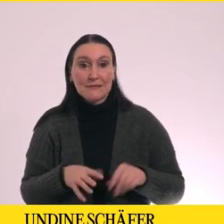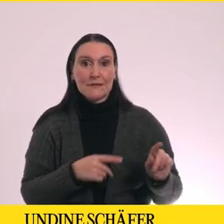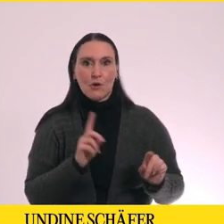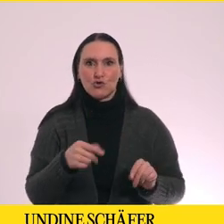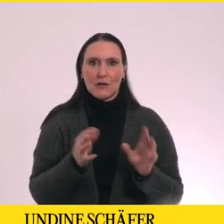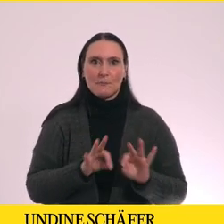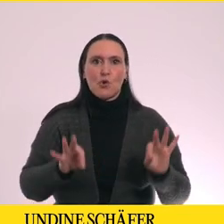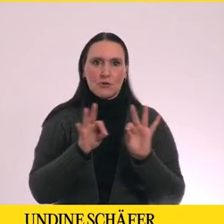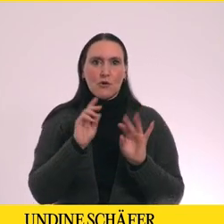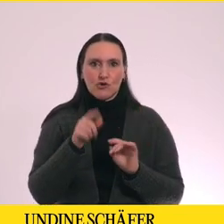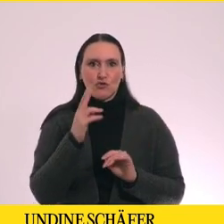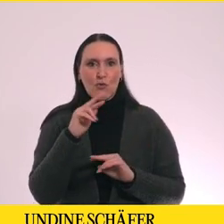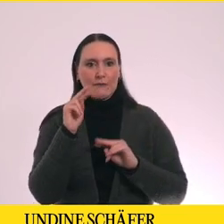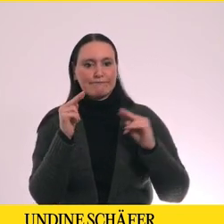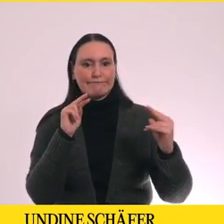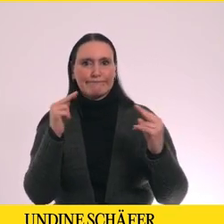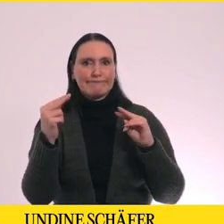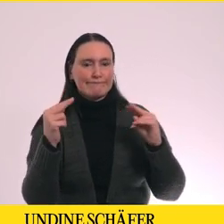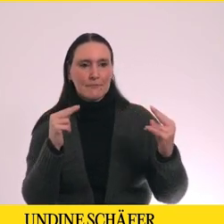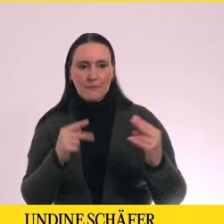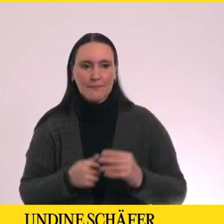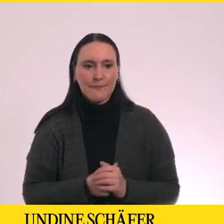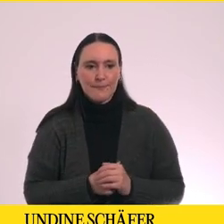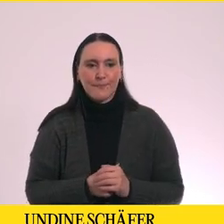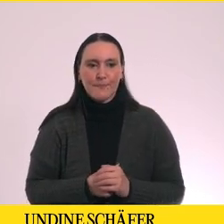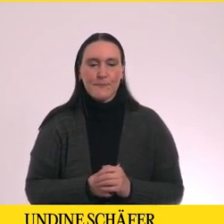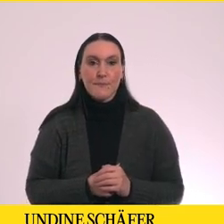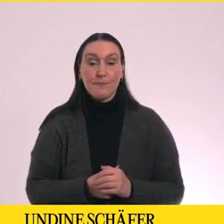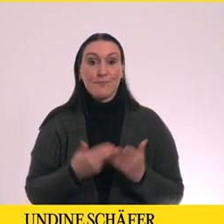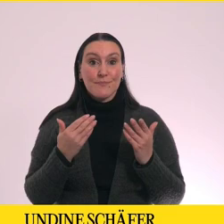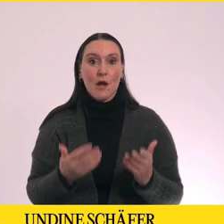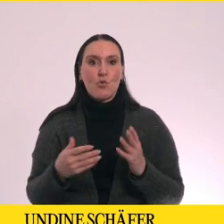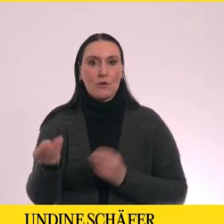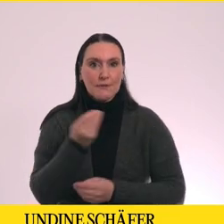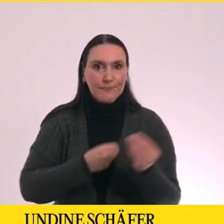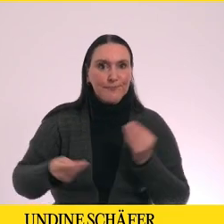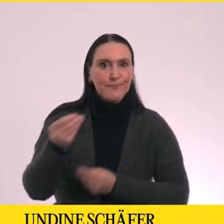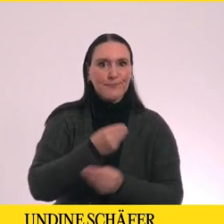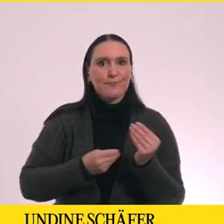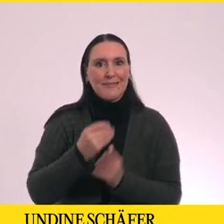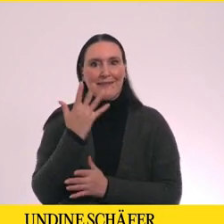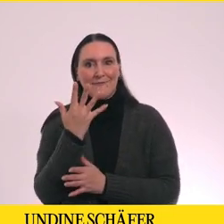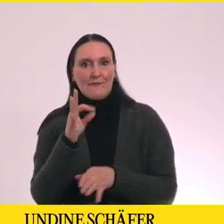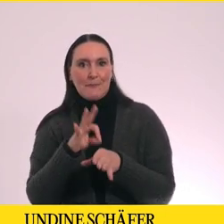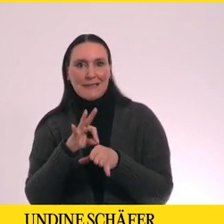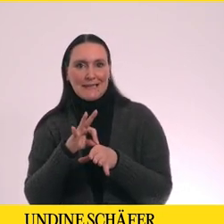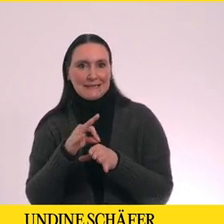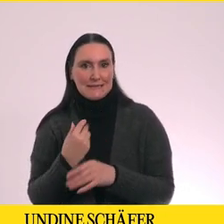well. We're coming up to the last 5 minutes of the conversation, and I wondered if we could